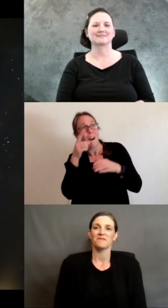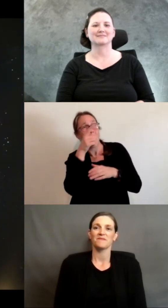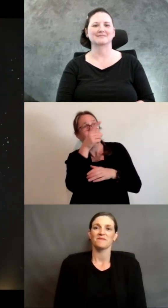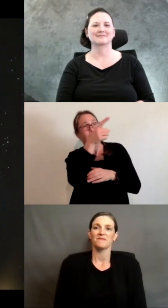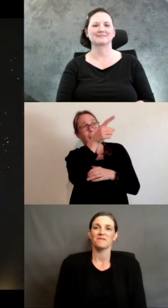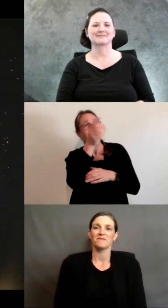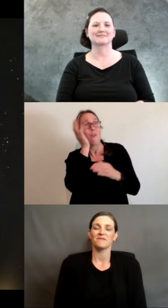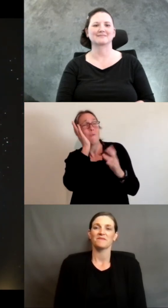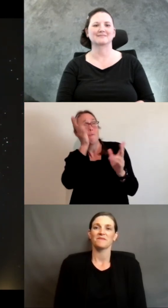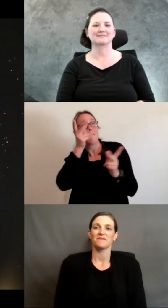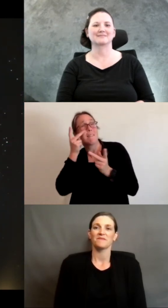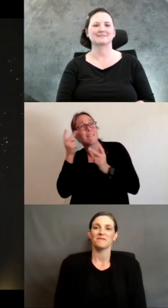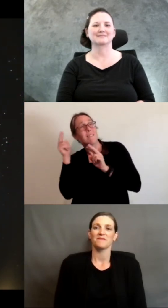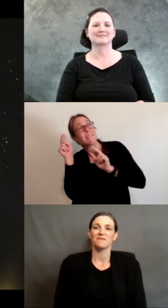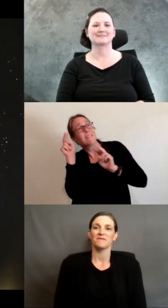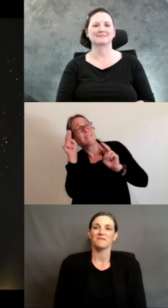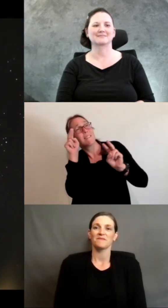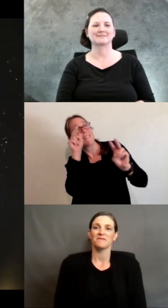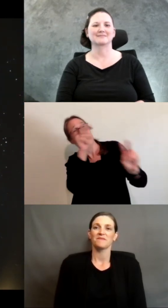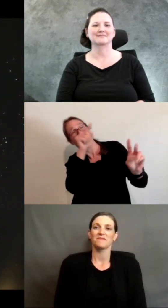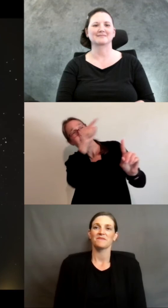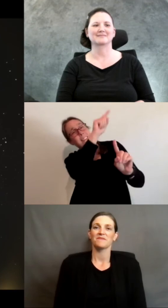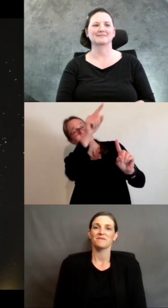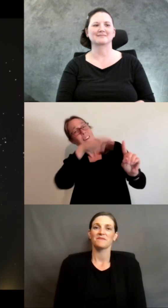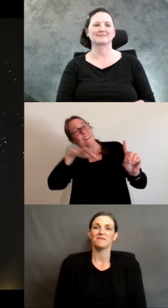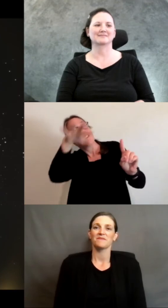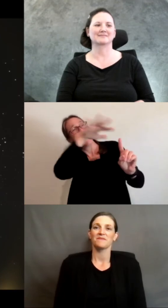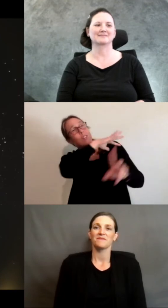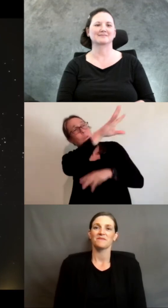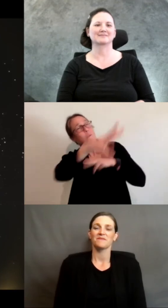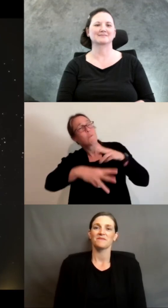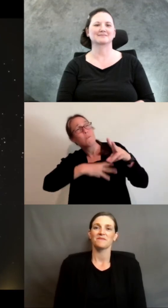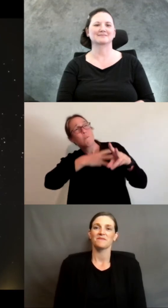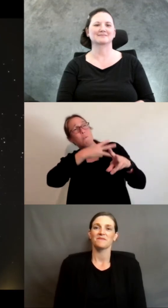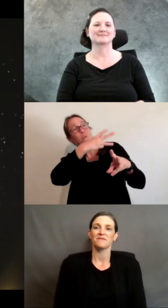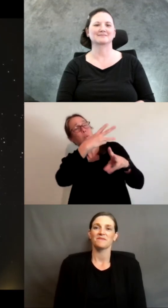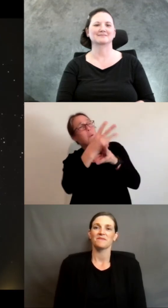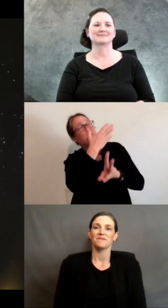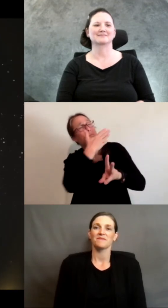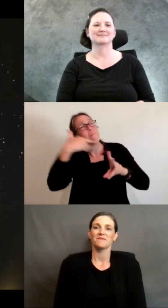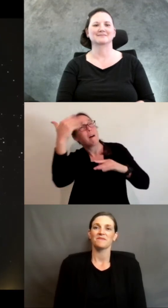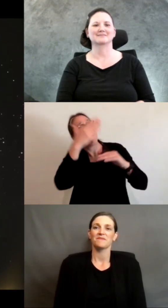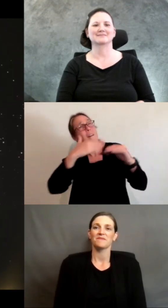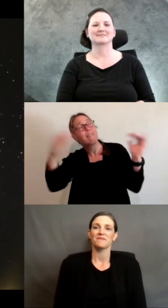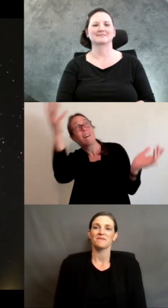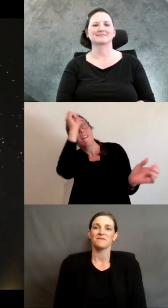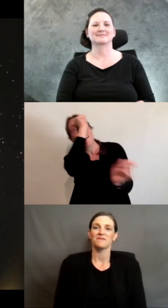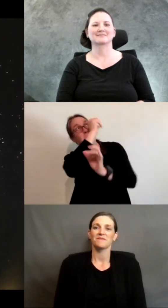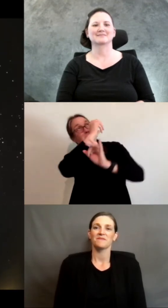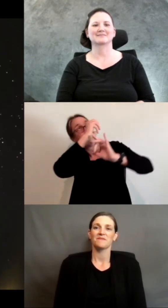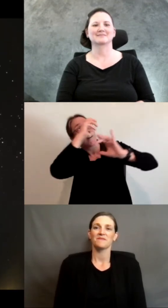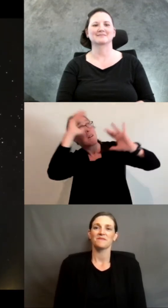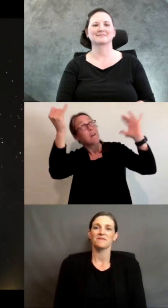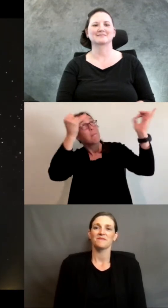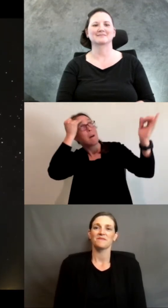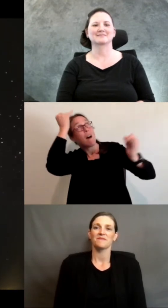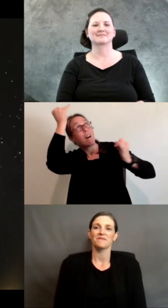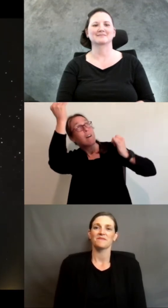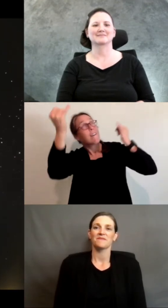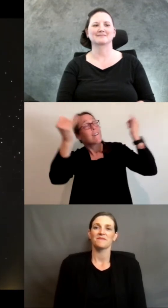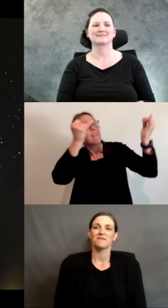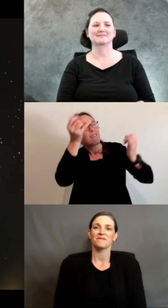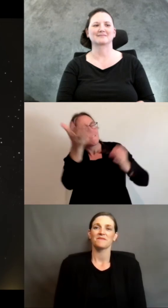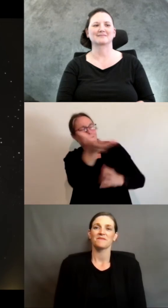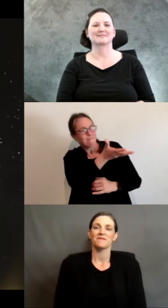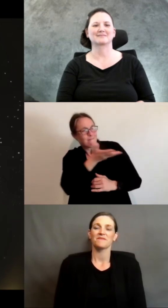will see this world defies imagination. Let's go to